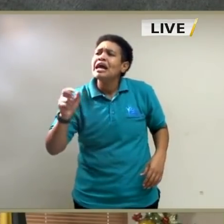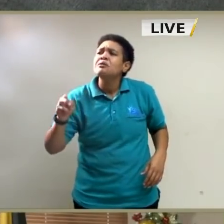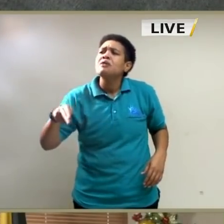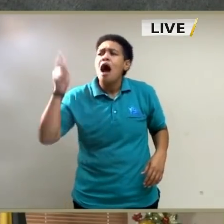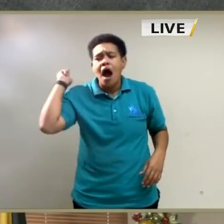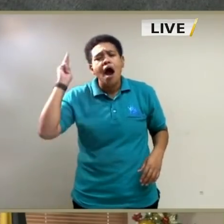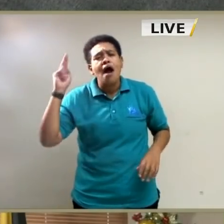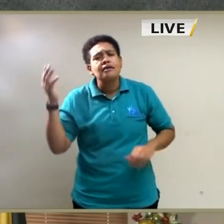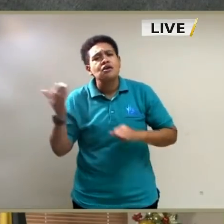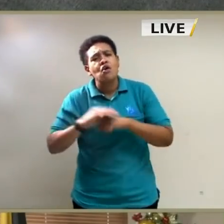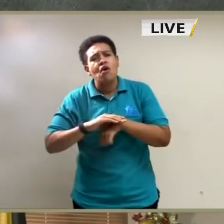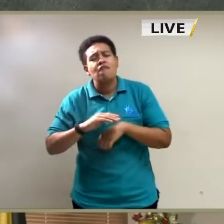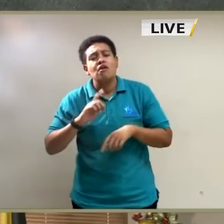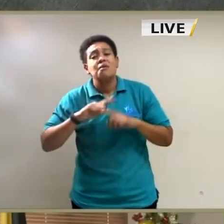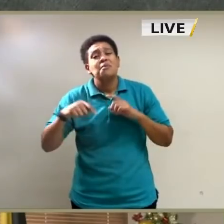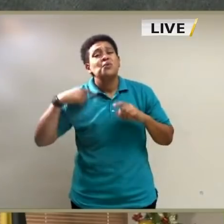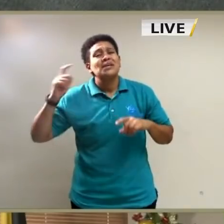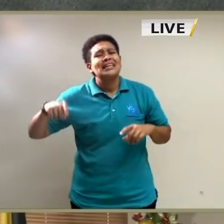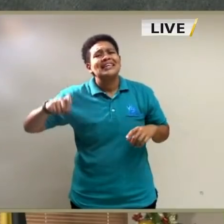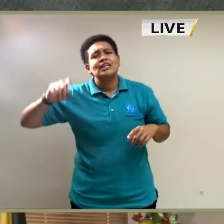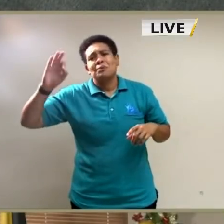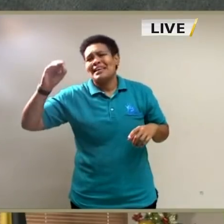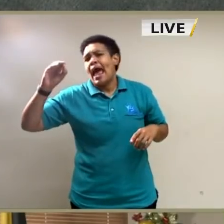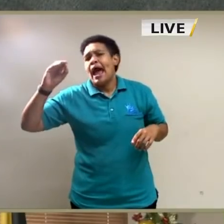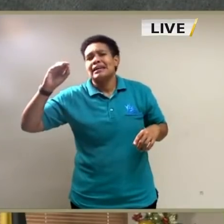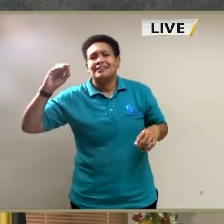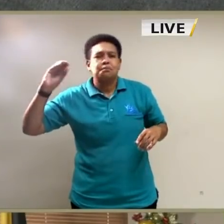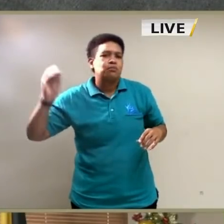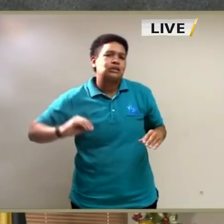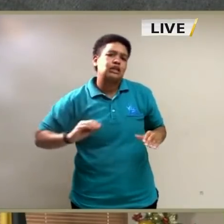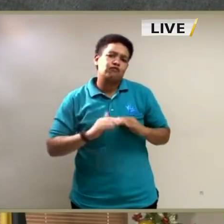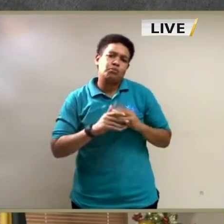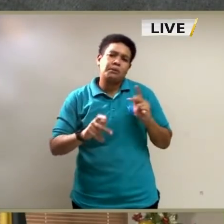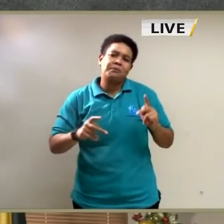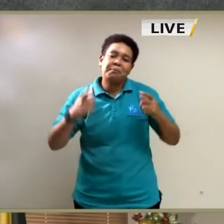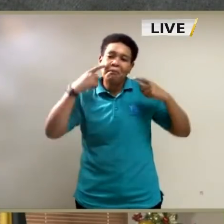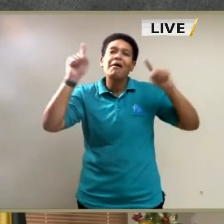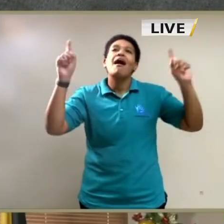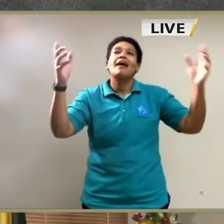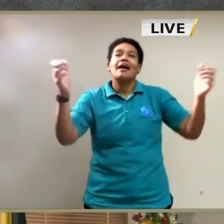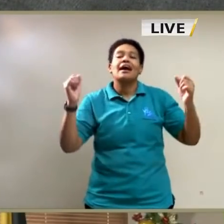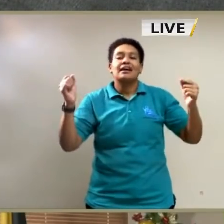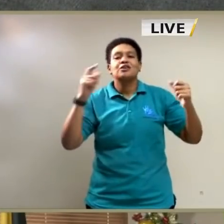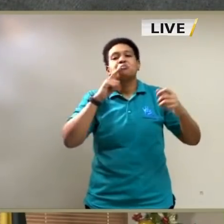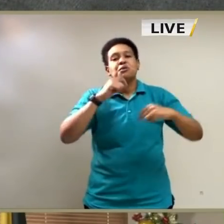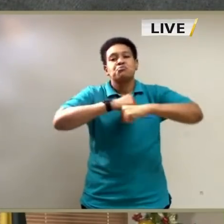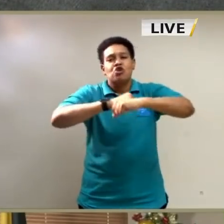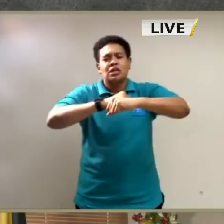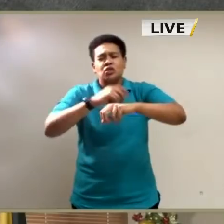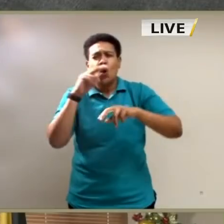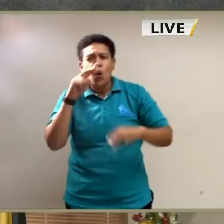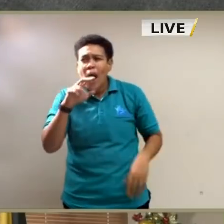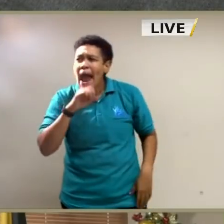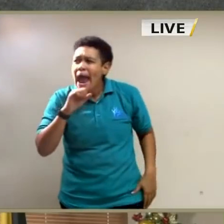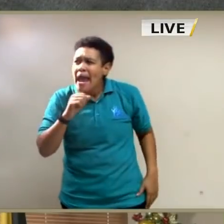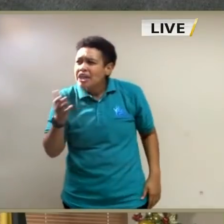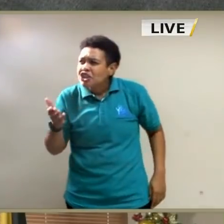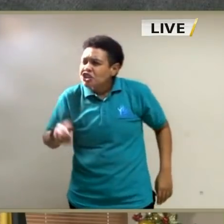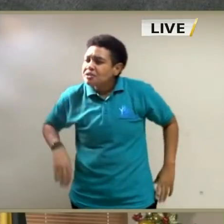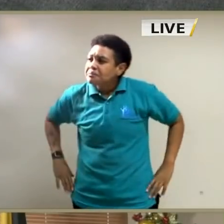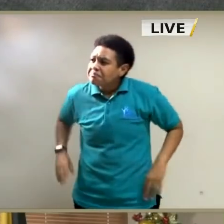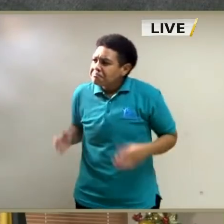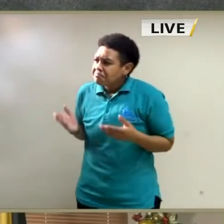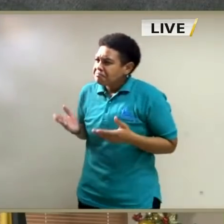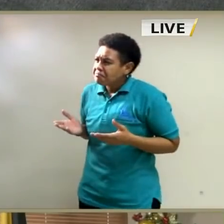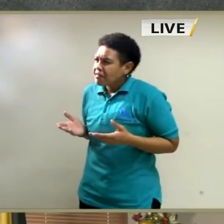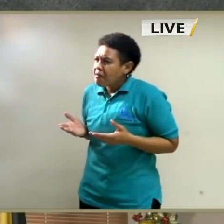to have very good protection. So let us look at the age, because remember, age is a priority.